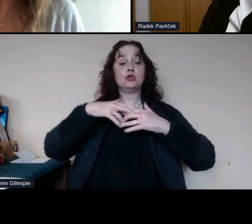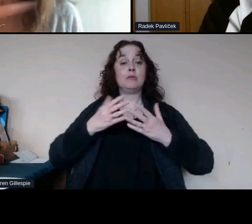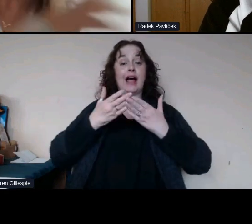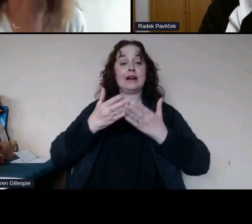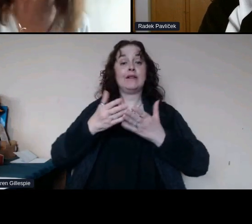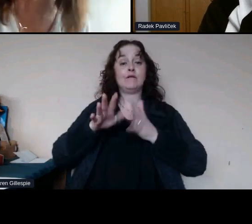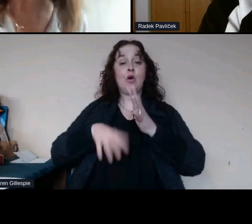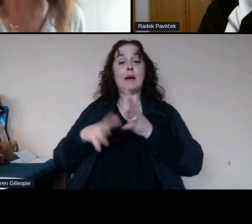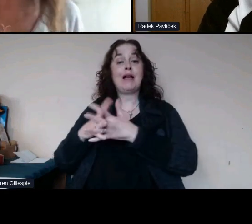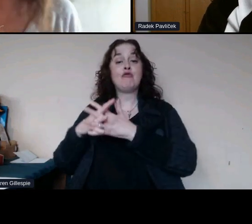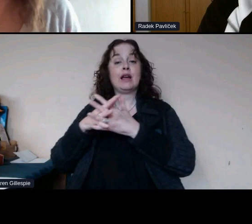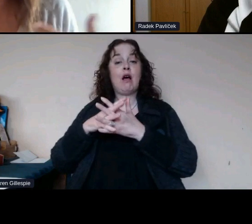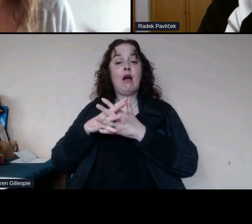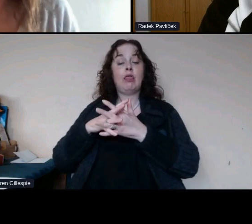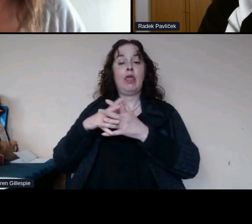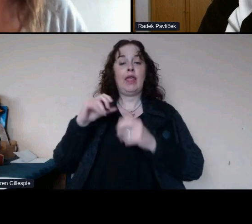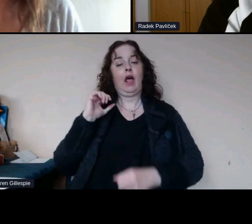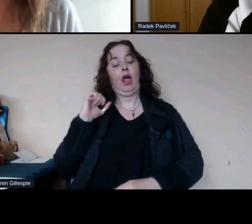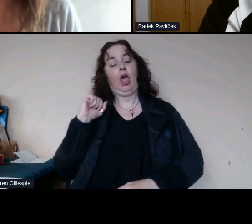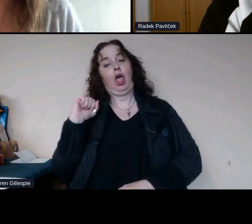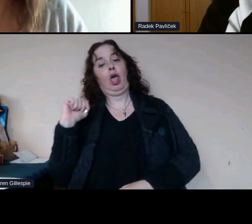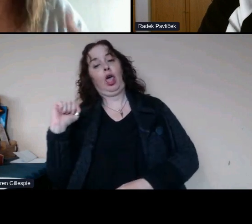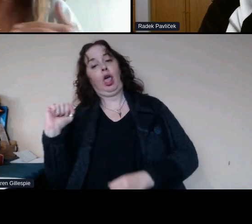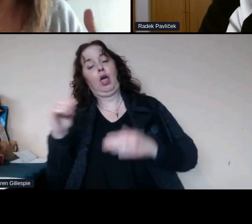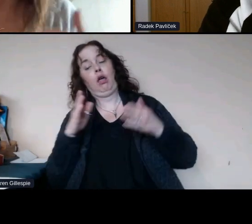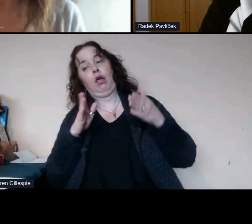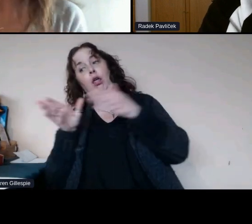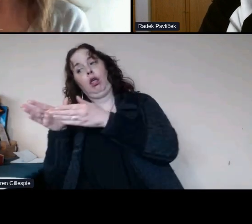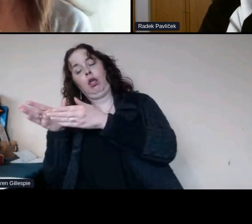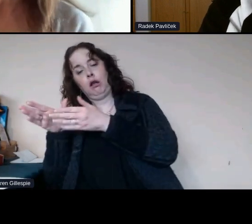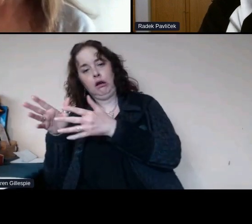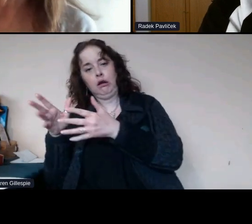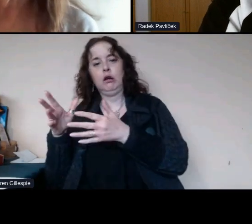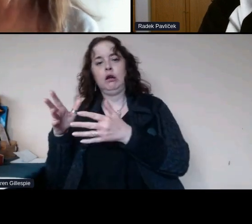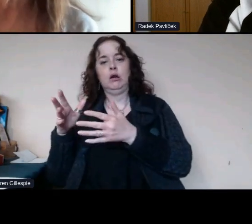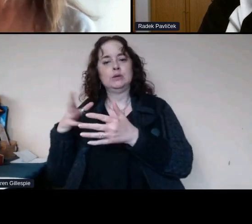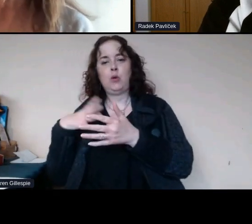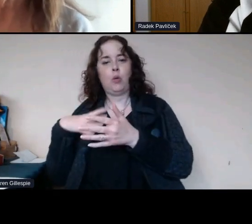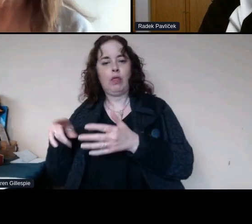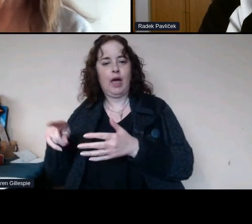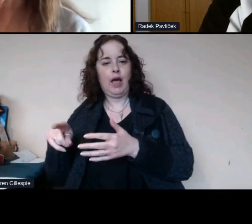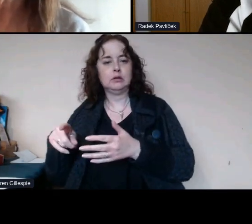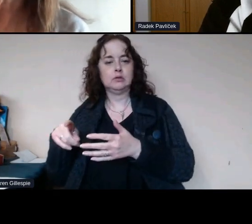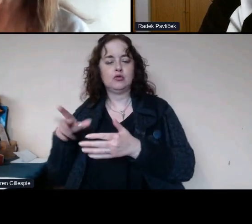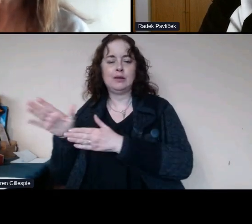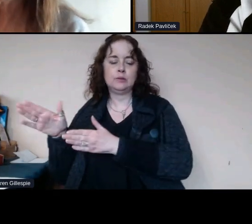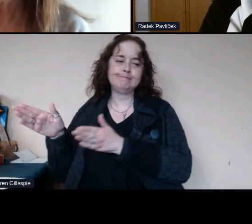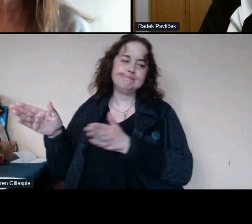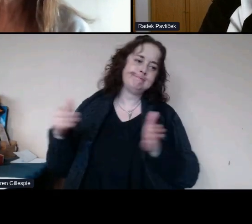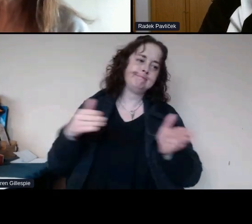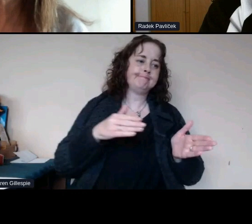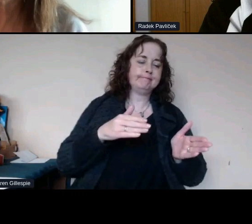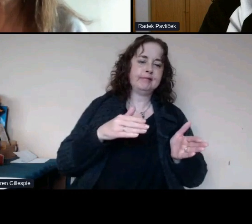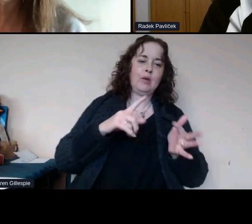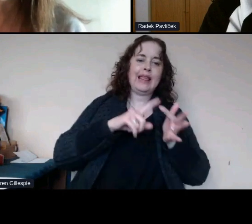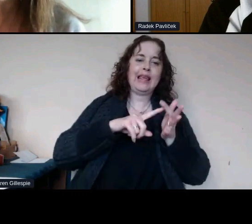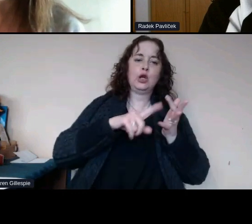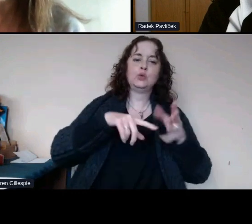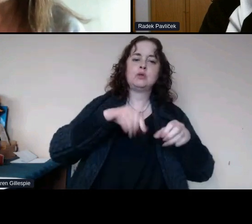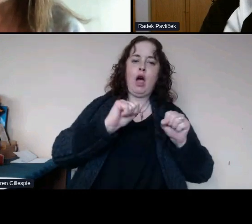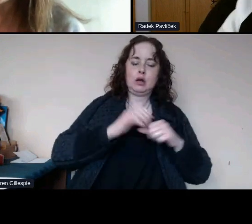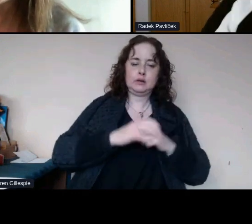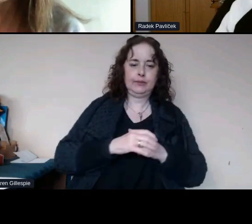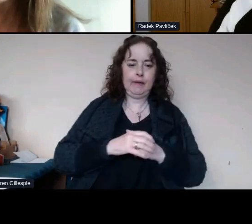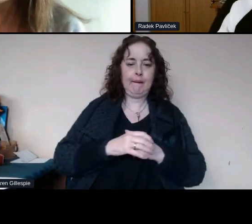kind of leaning towards the US, and that is what we're trying to kind of mitigate with the EU initiative. So we have specific questions